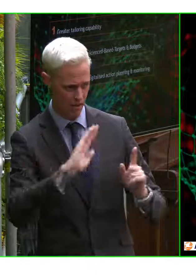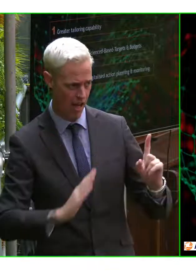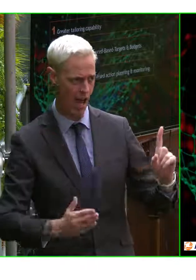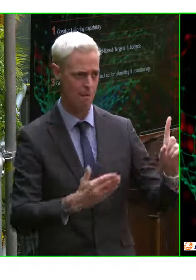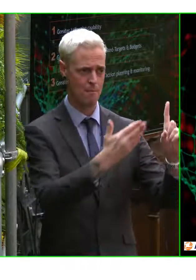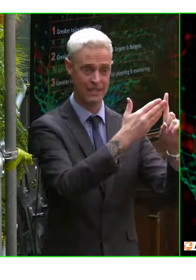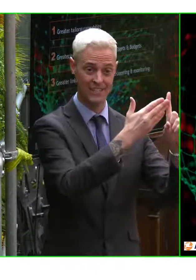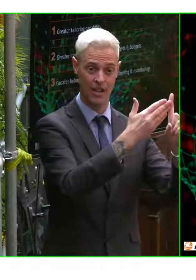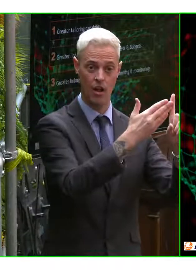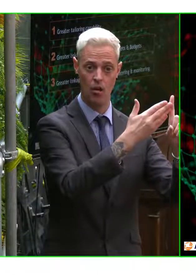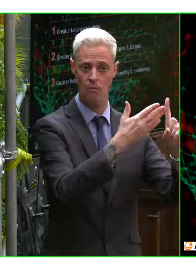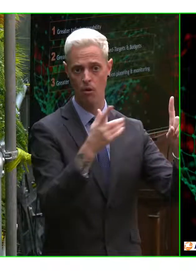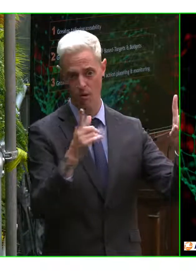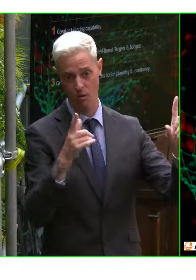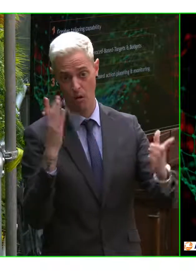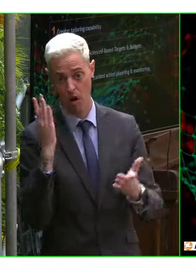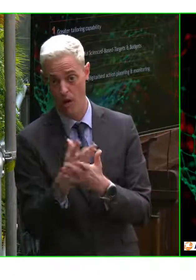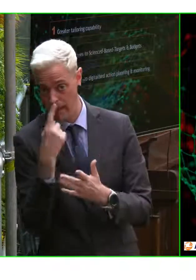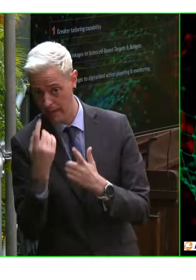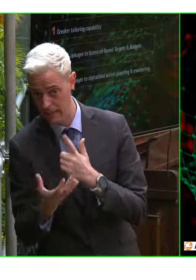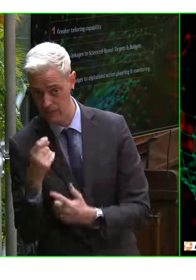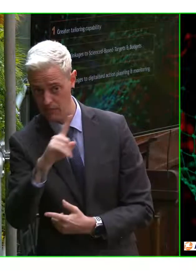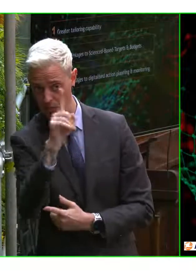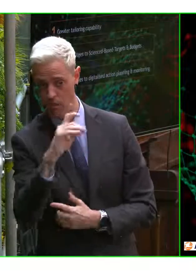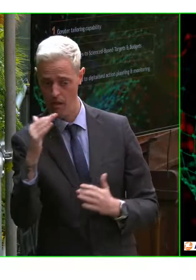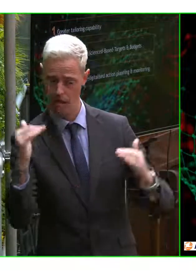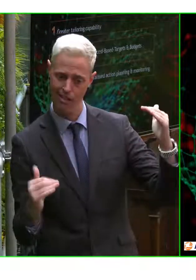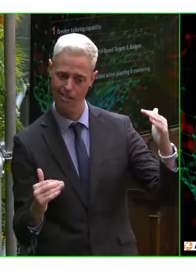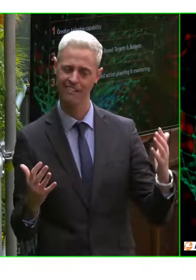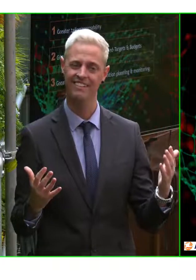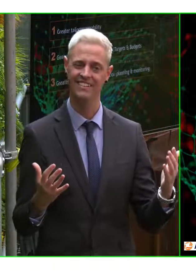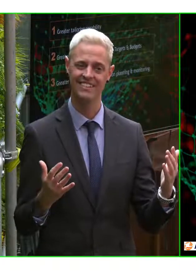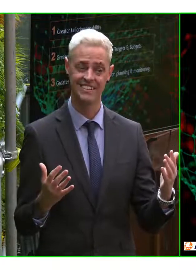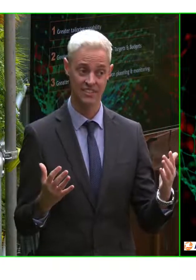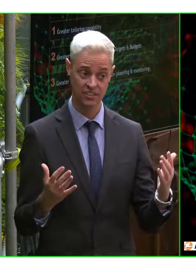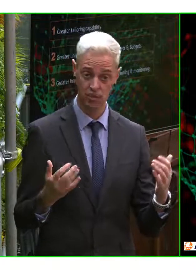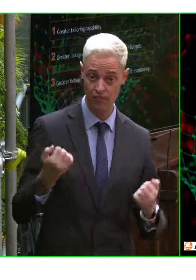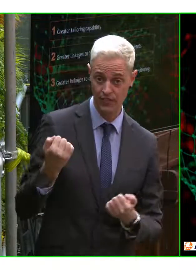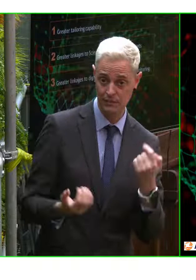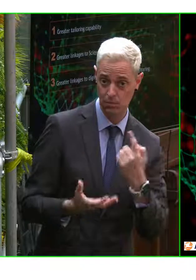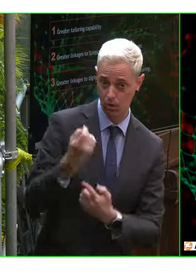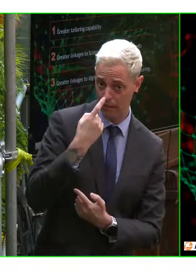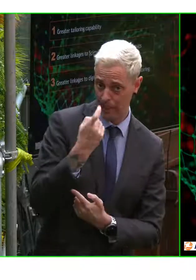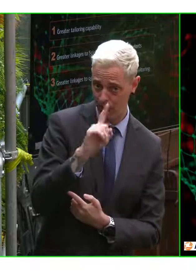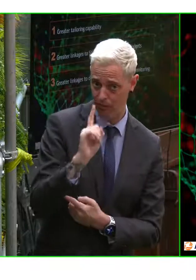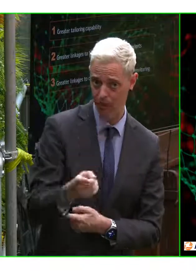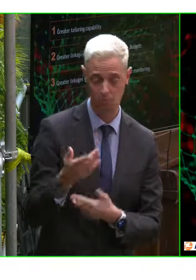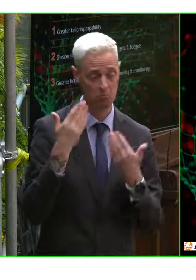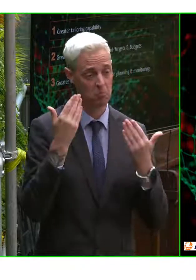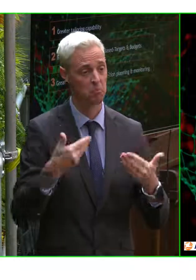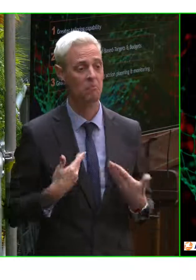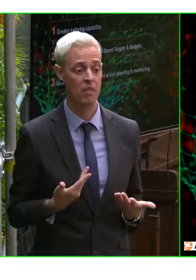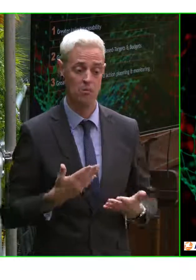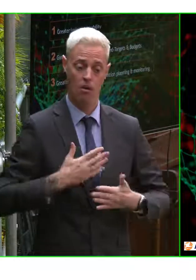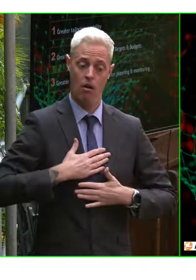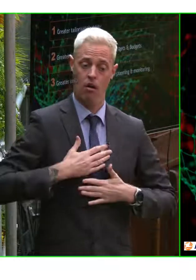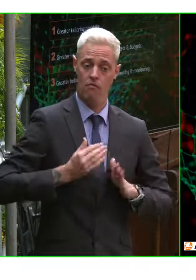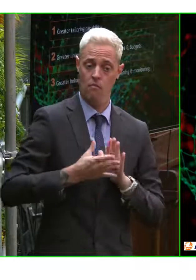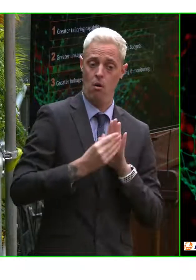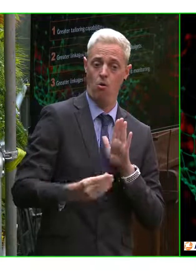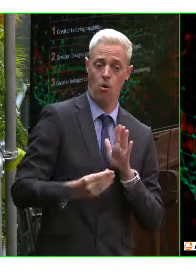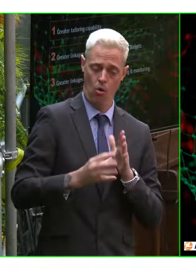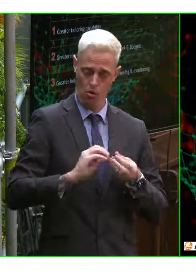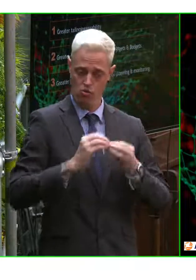versus feasibility, and obviously heavily subjective. No one fully knows what's feasible, but what we don't want as the modelers, we don't want to get in the way